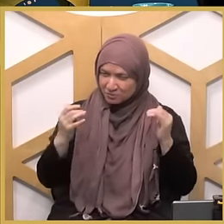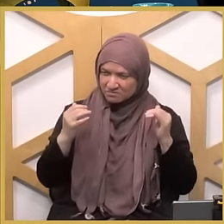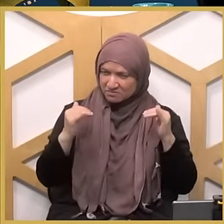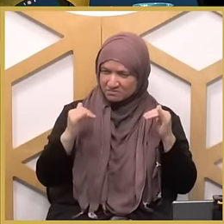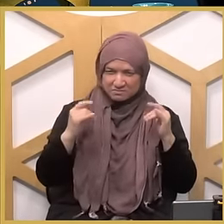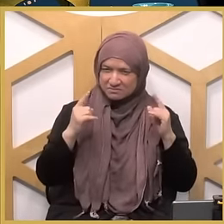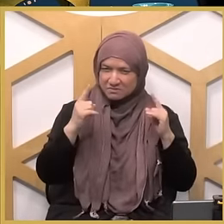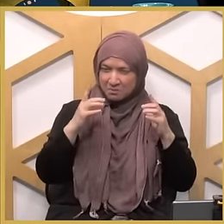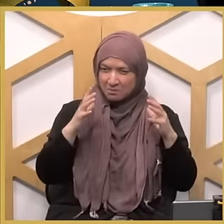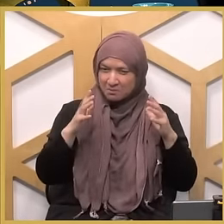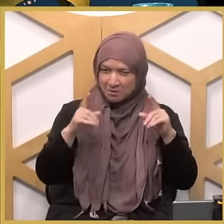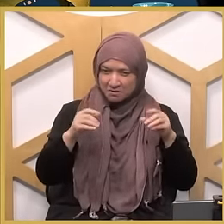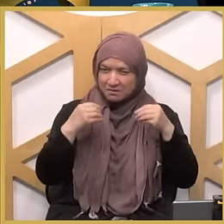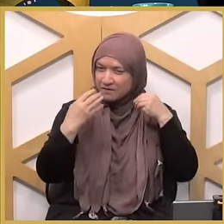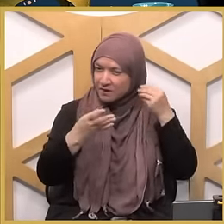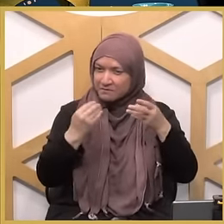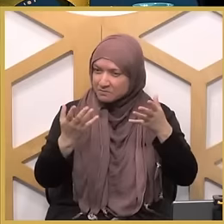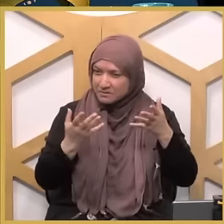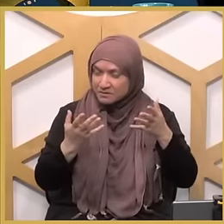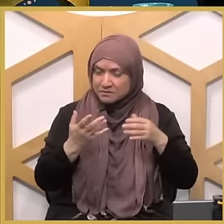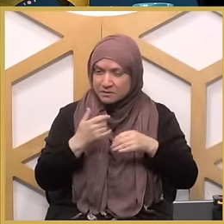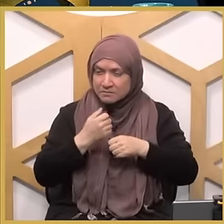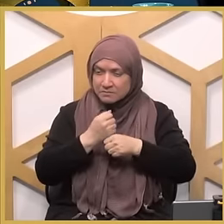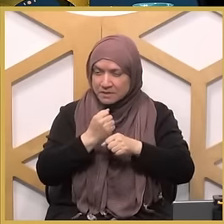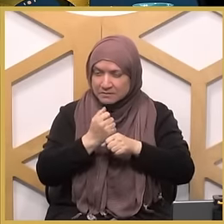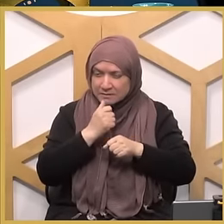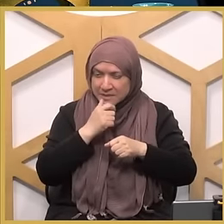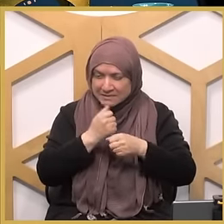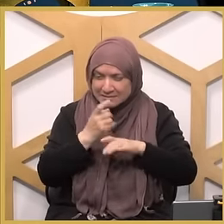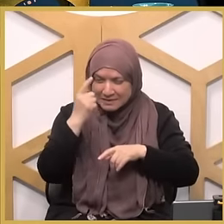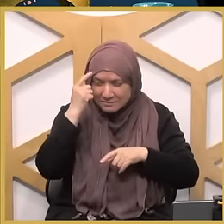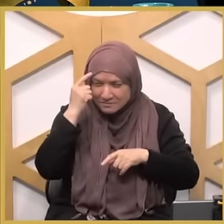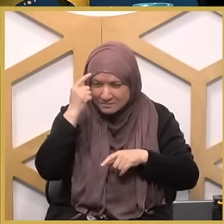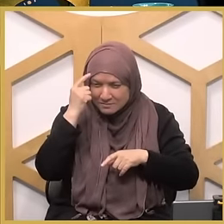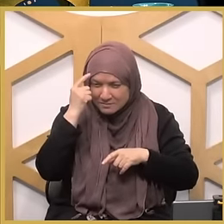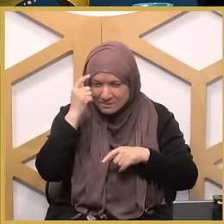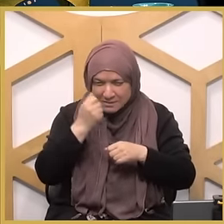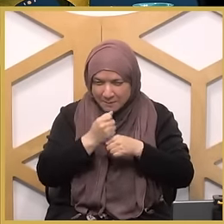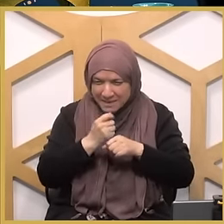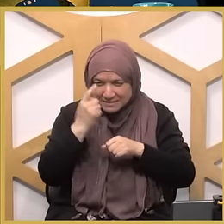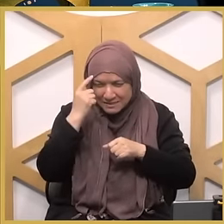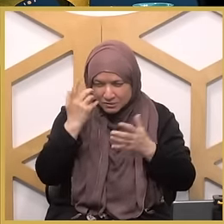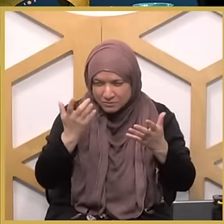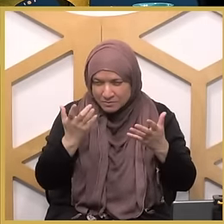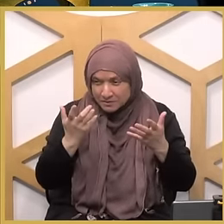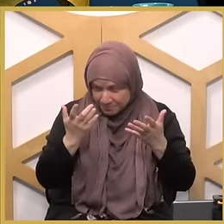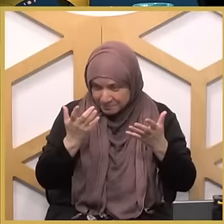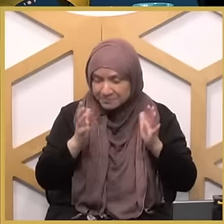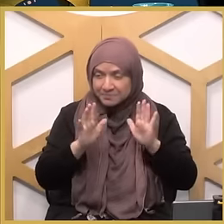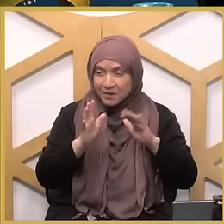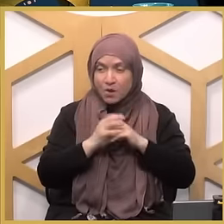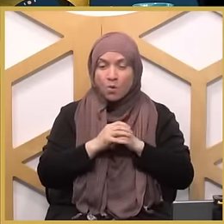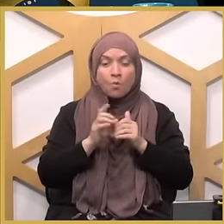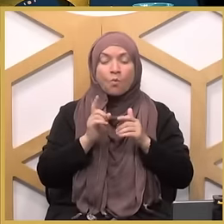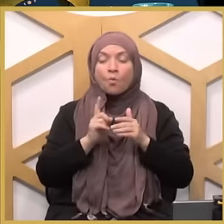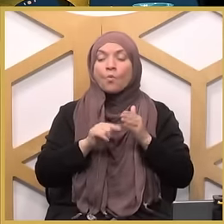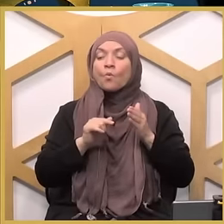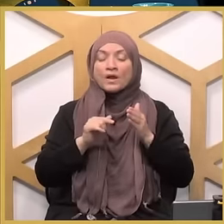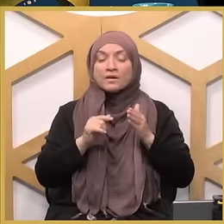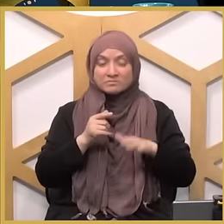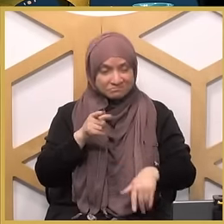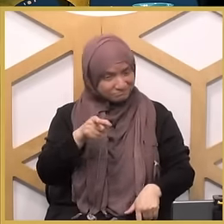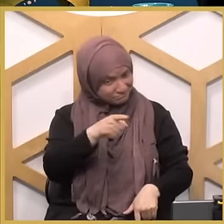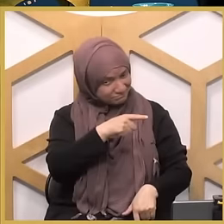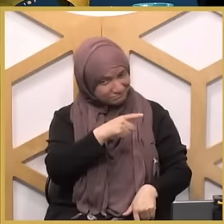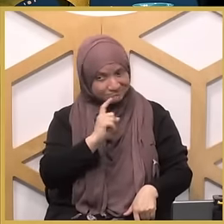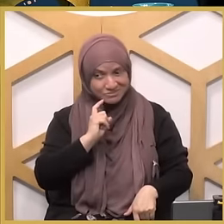has good consequence here too. Everyone loves a generous person, right? Everyone loves a generous person. But when people, and by the way, I